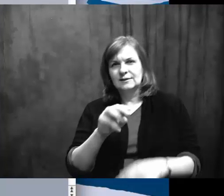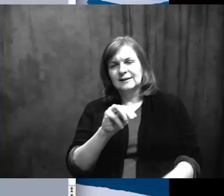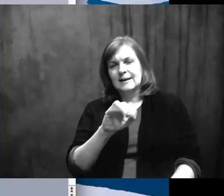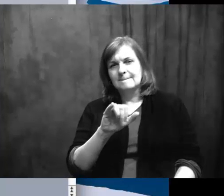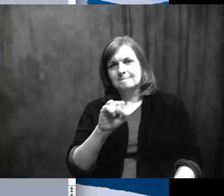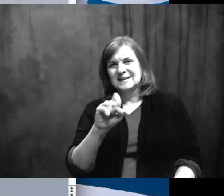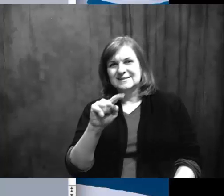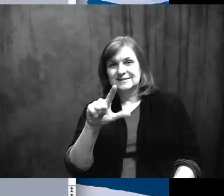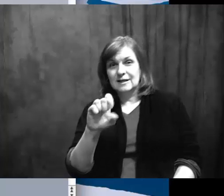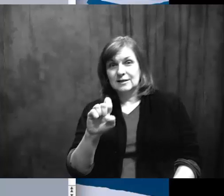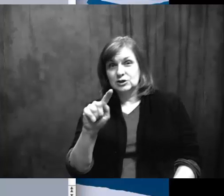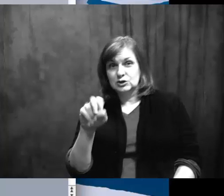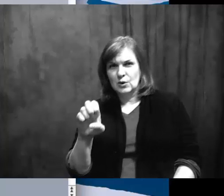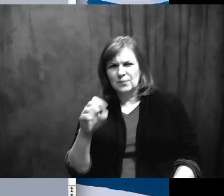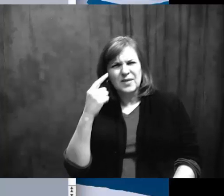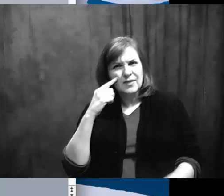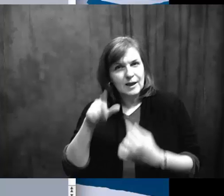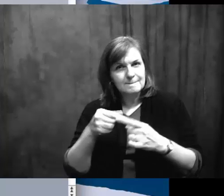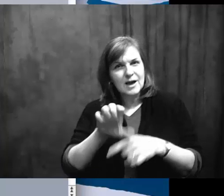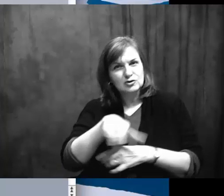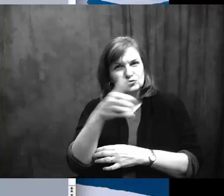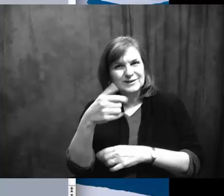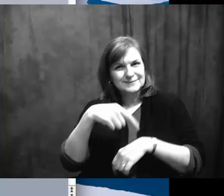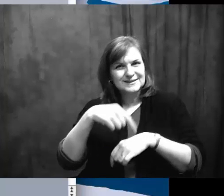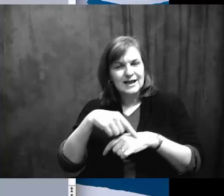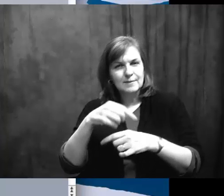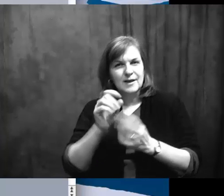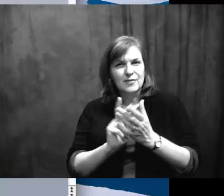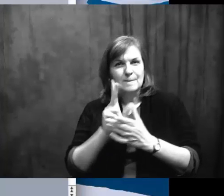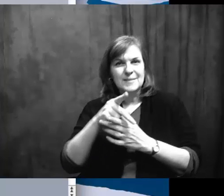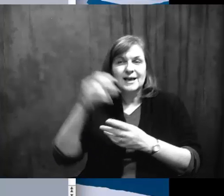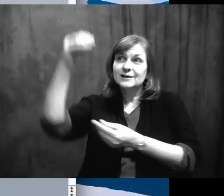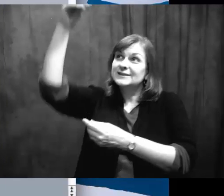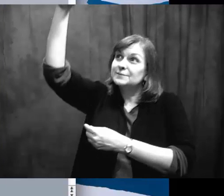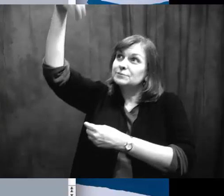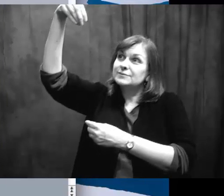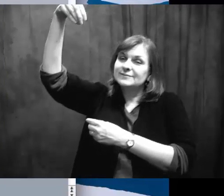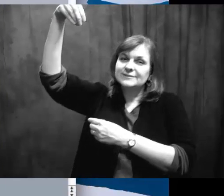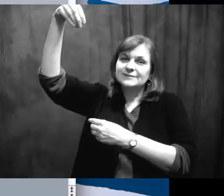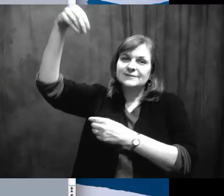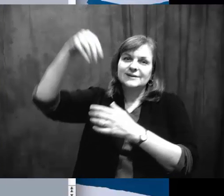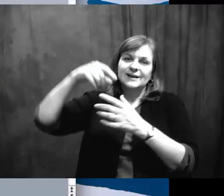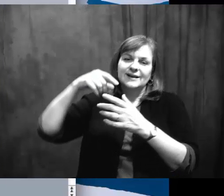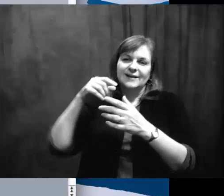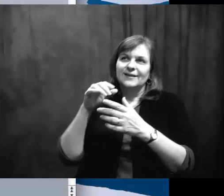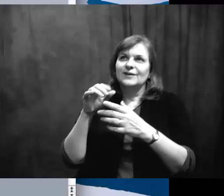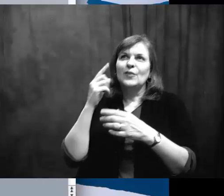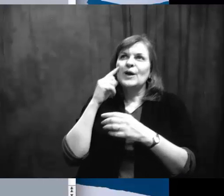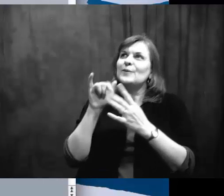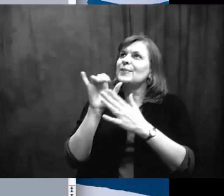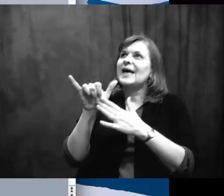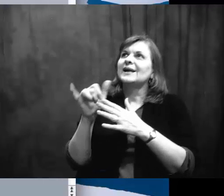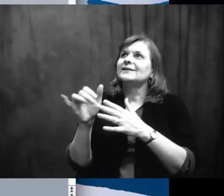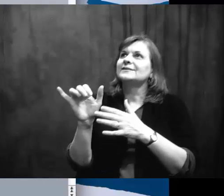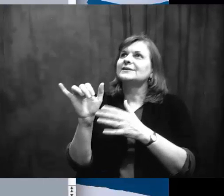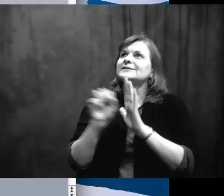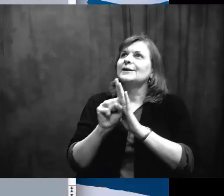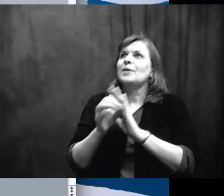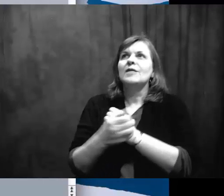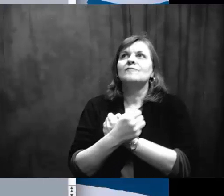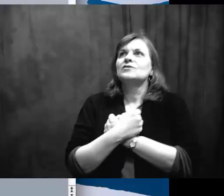know of here is mistletoe. We think about mistletoe at Christmas time as being this wonderful kind of